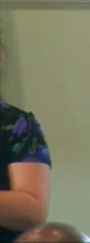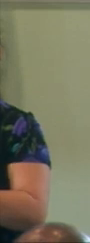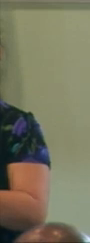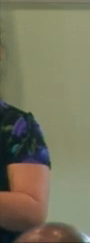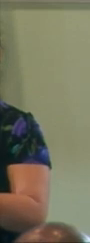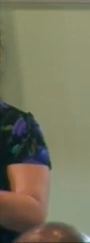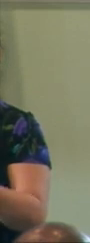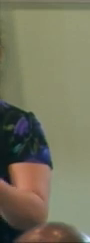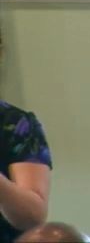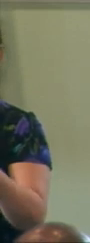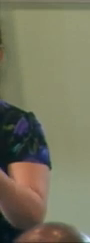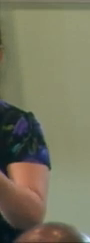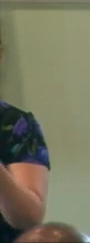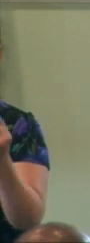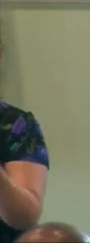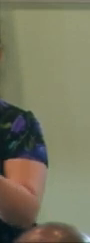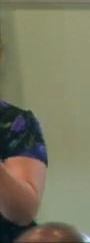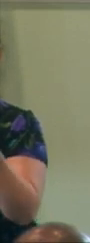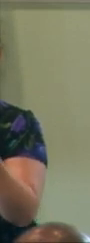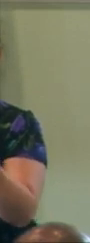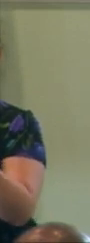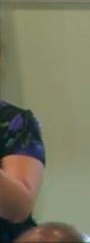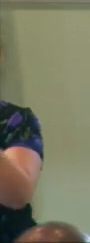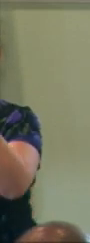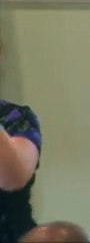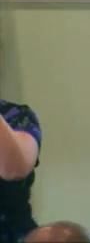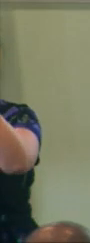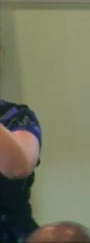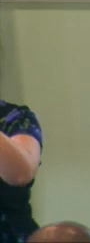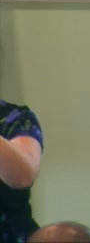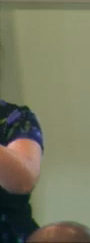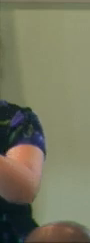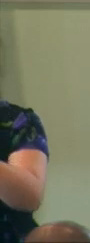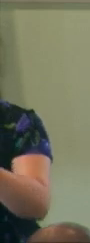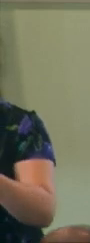my sin upon his